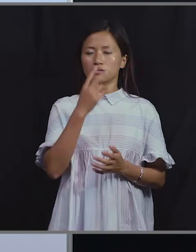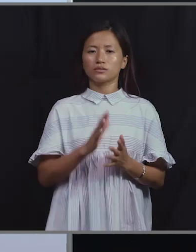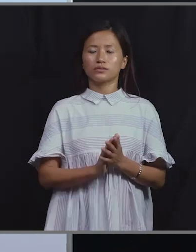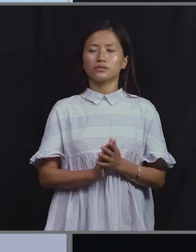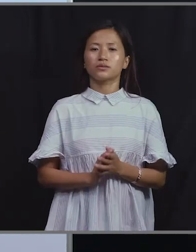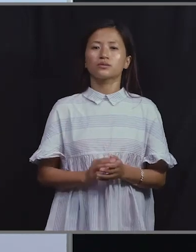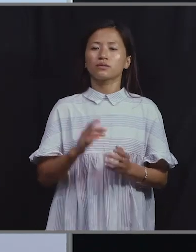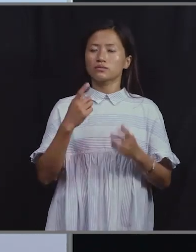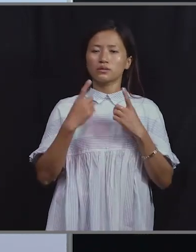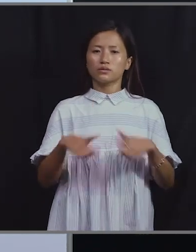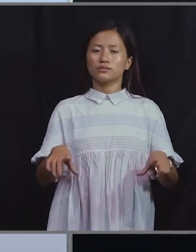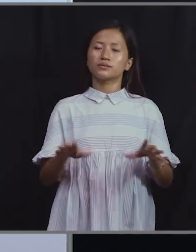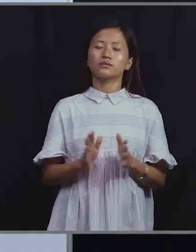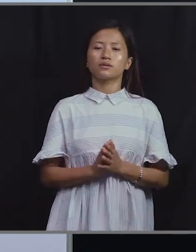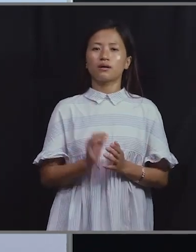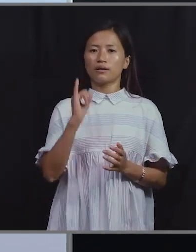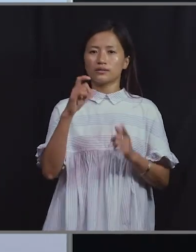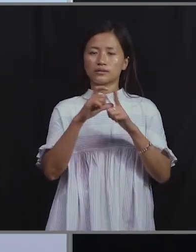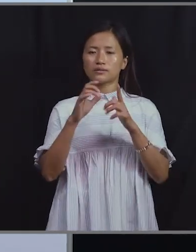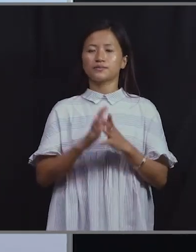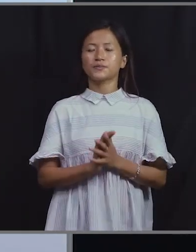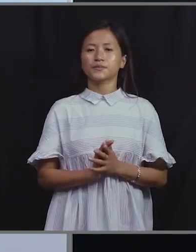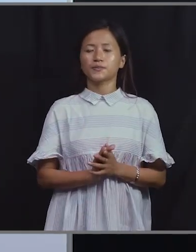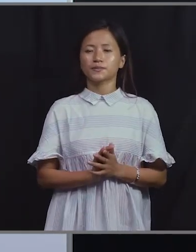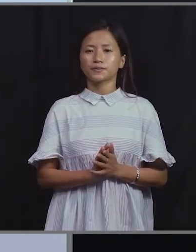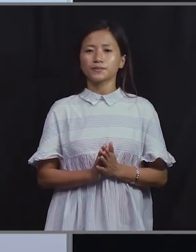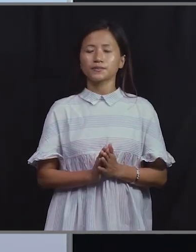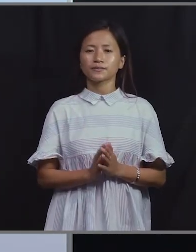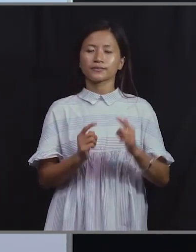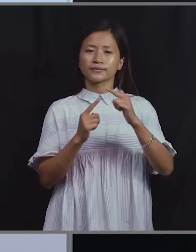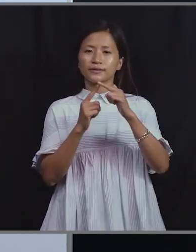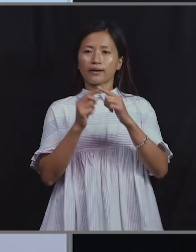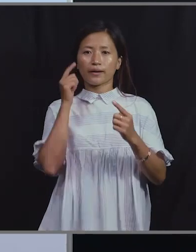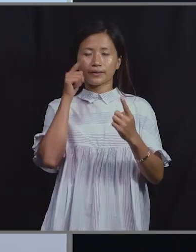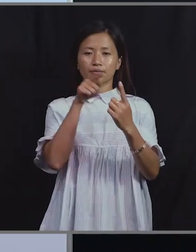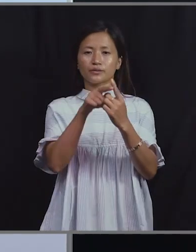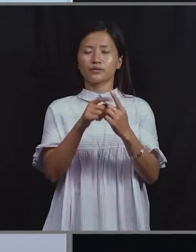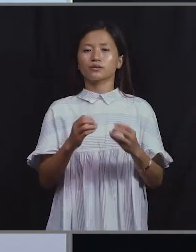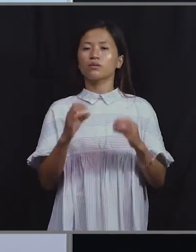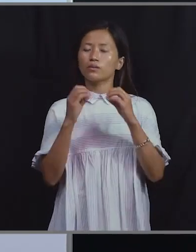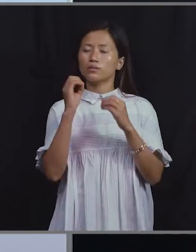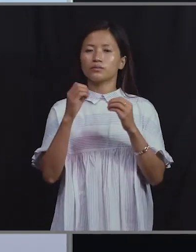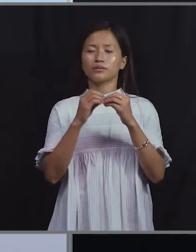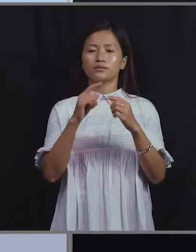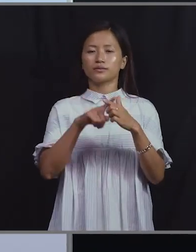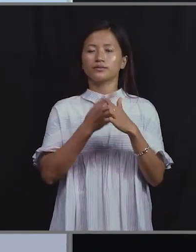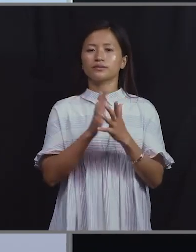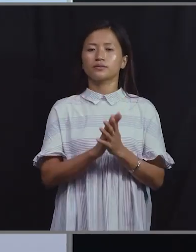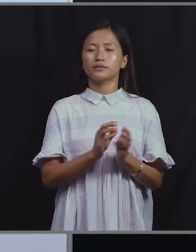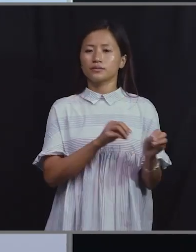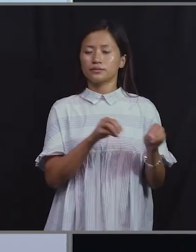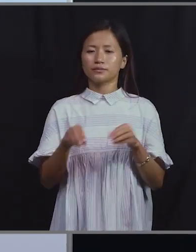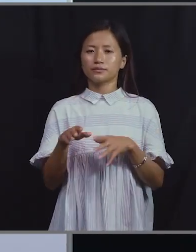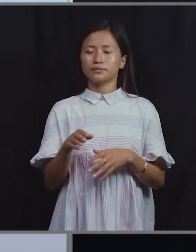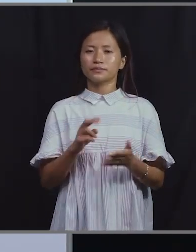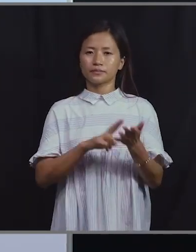their identity. All right. Okay. The next topic, aims and objectives of the non-alignment movement.